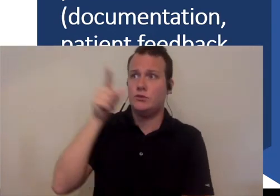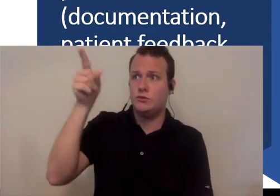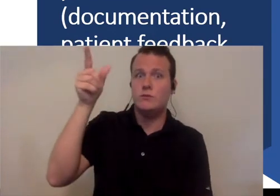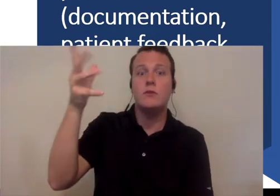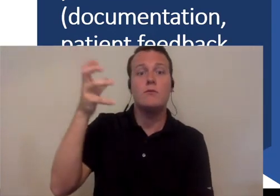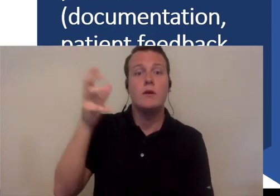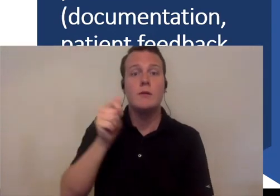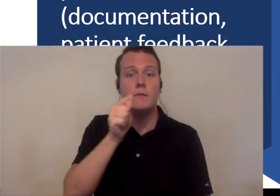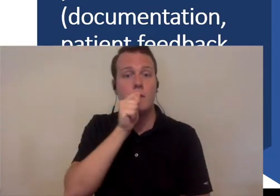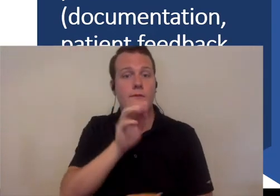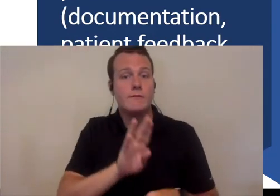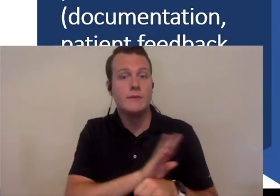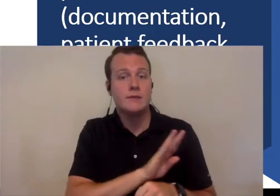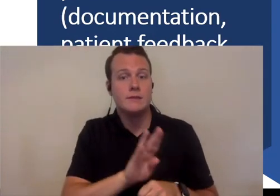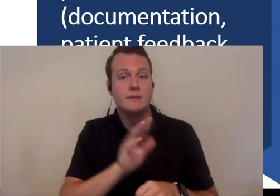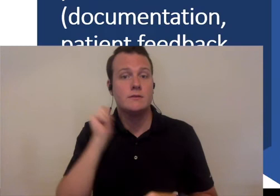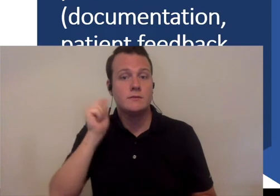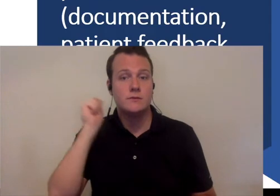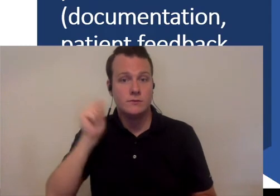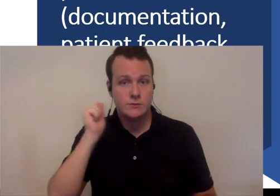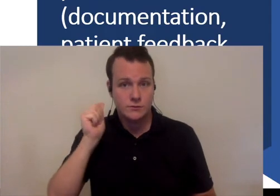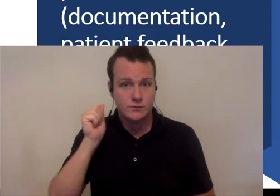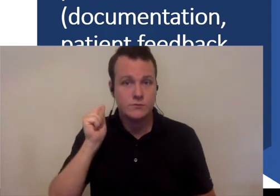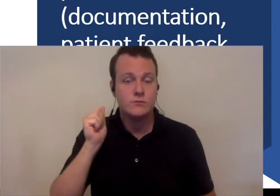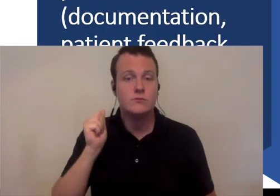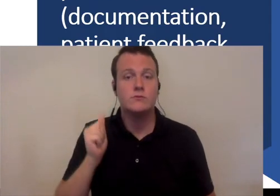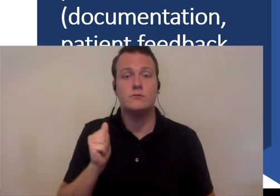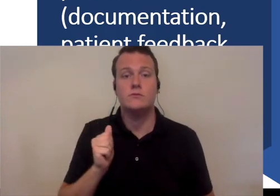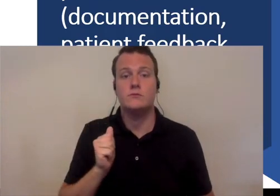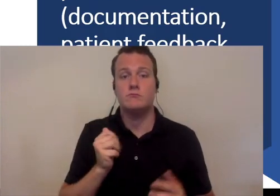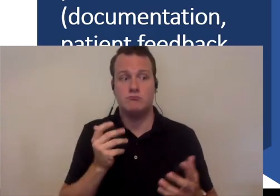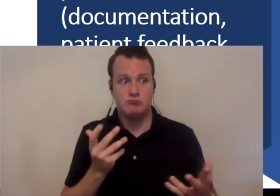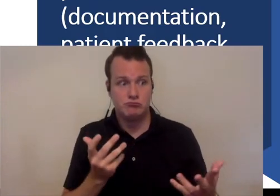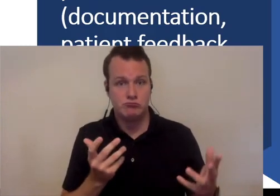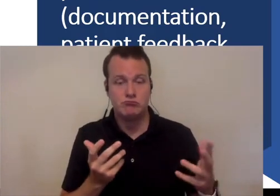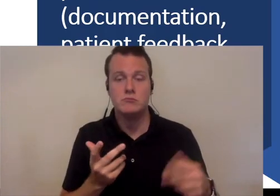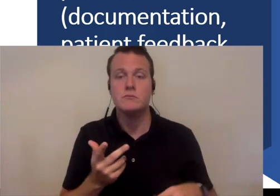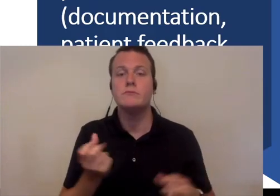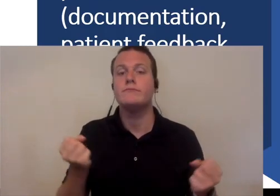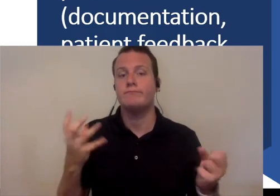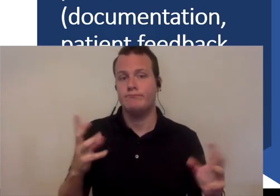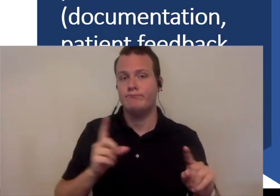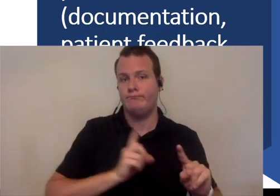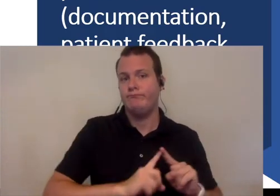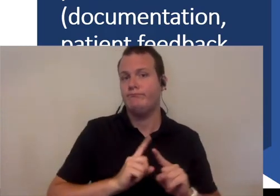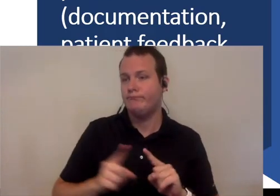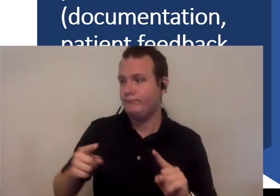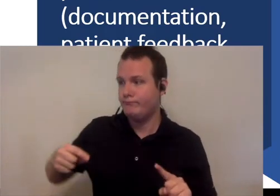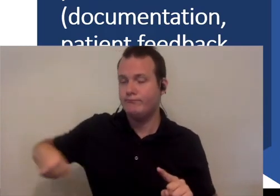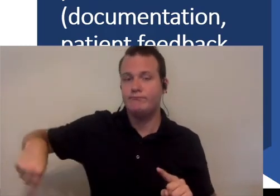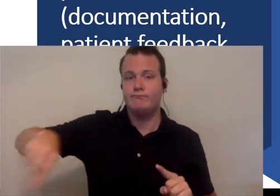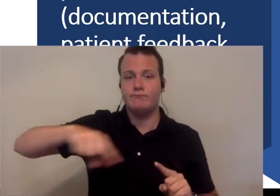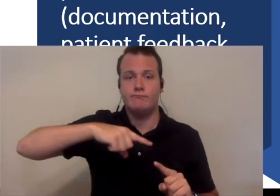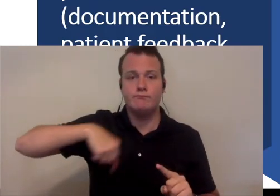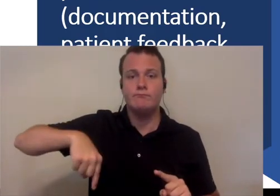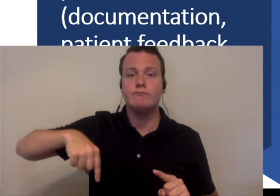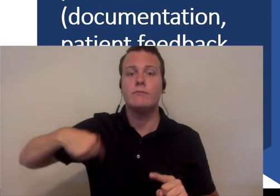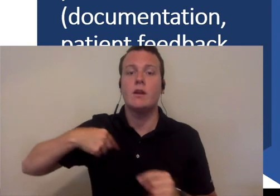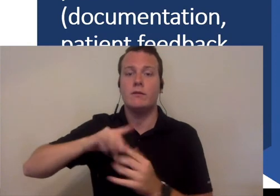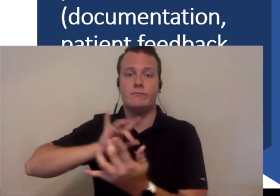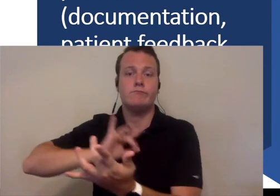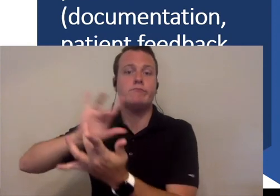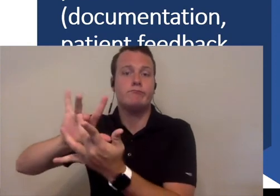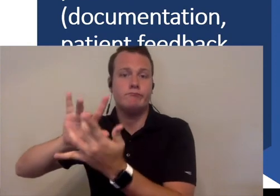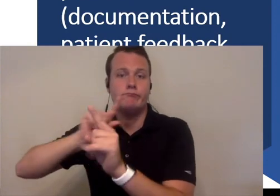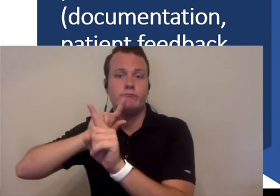for a private practice audiology center. And so a number of audiologists within the community